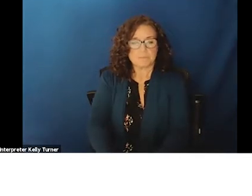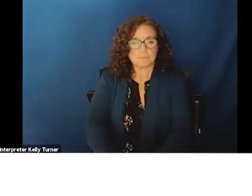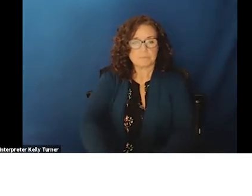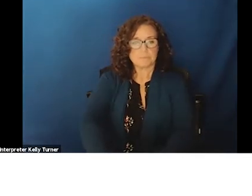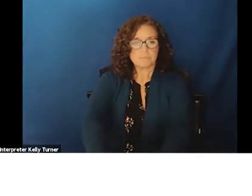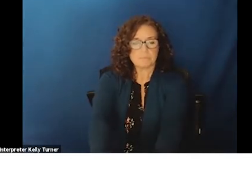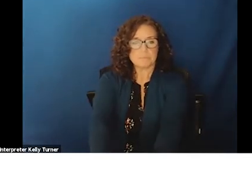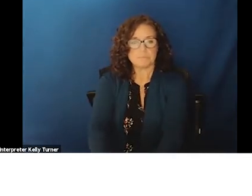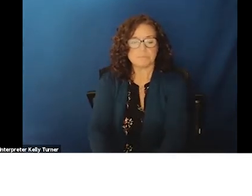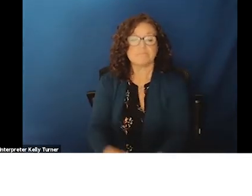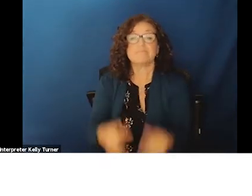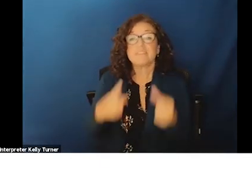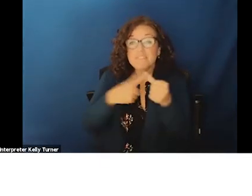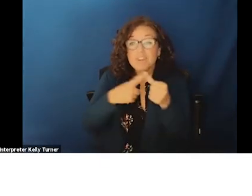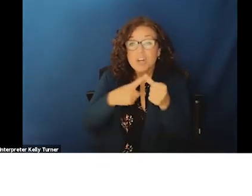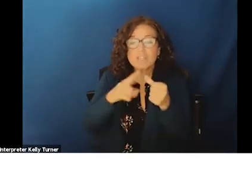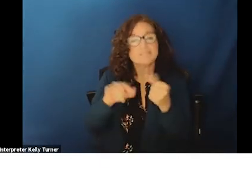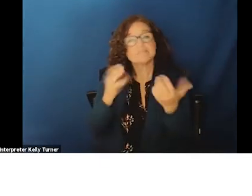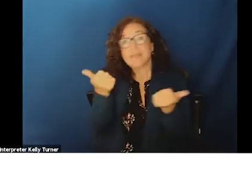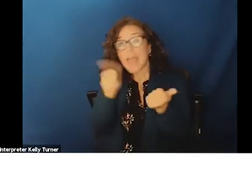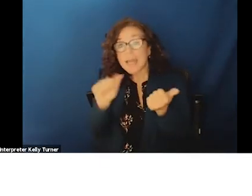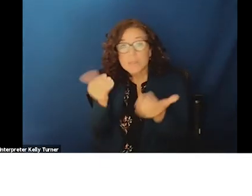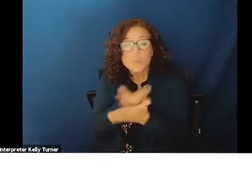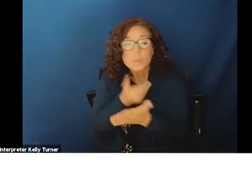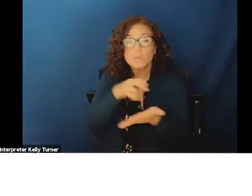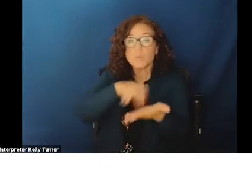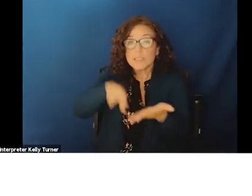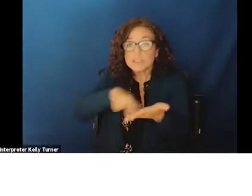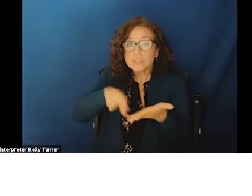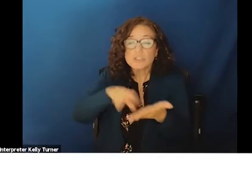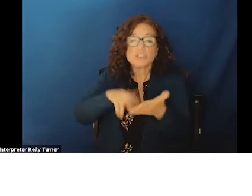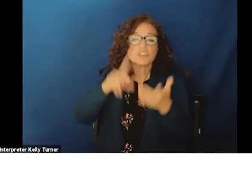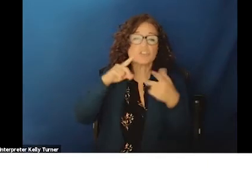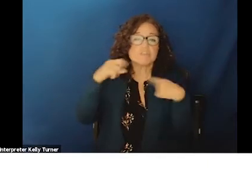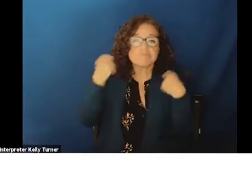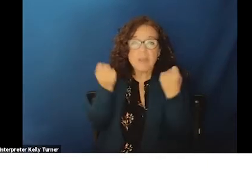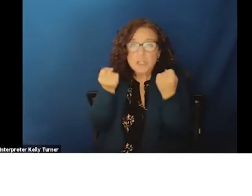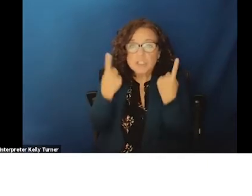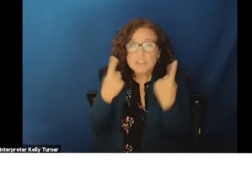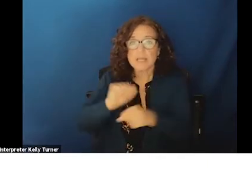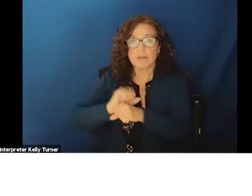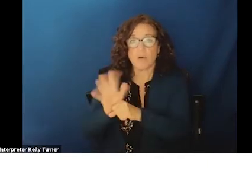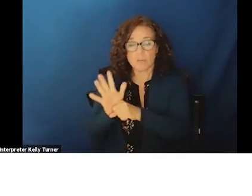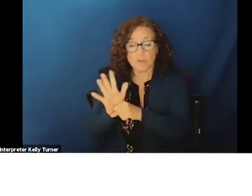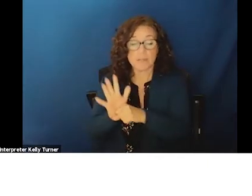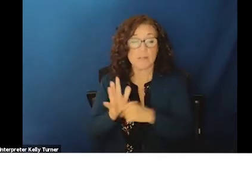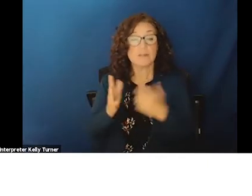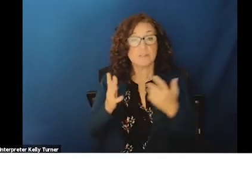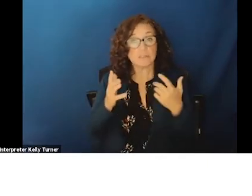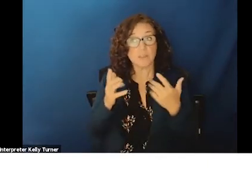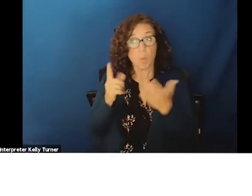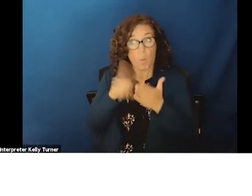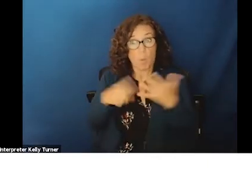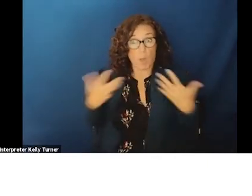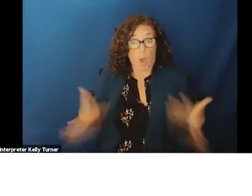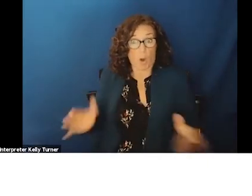is that research and understanding. That's a key factor. Knowing what we know now and staying on top of things. Next is oversight